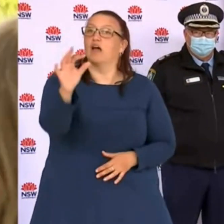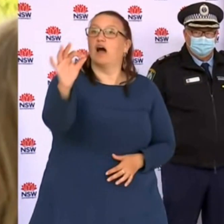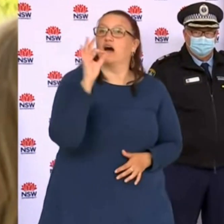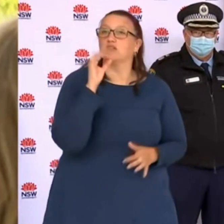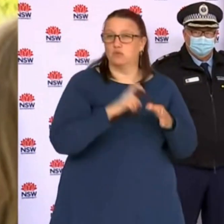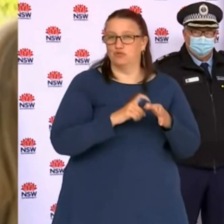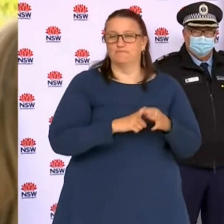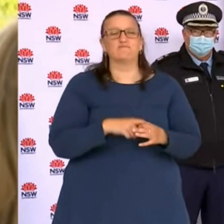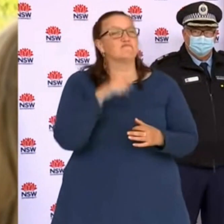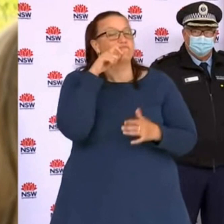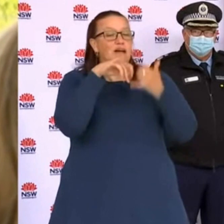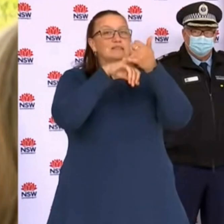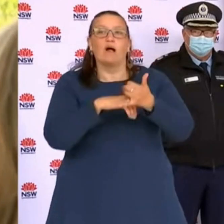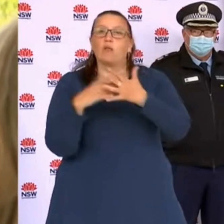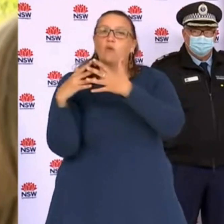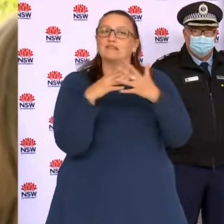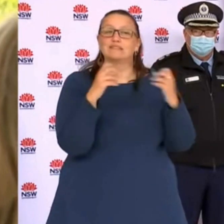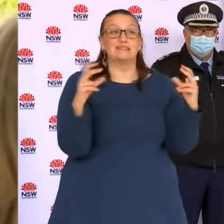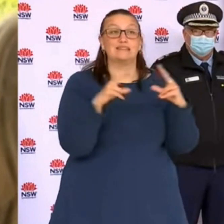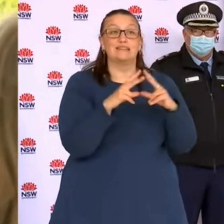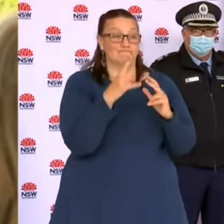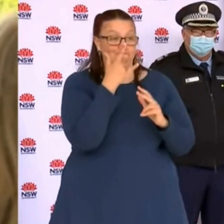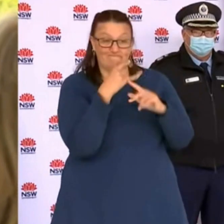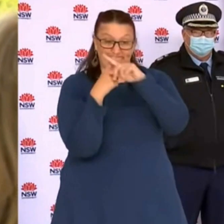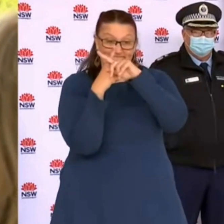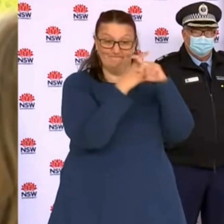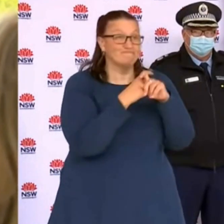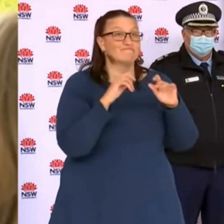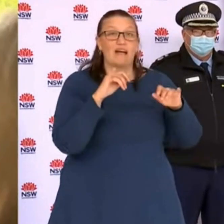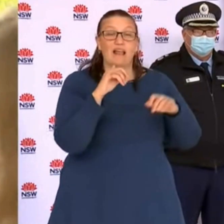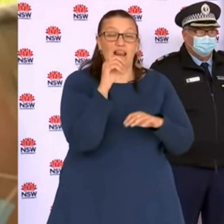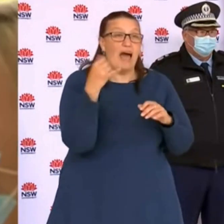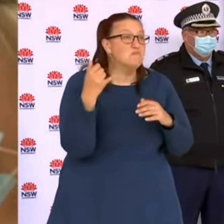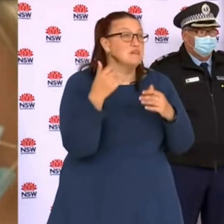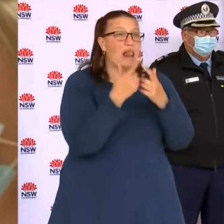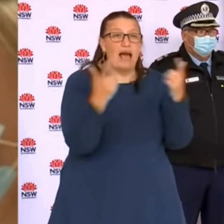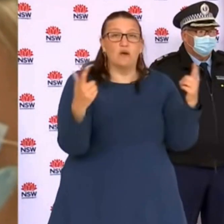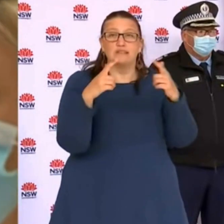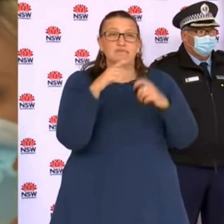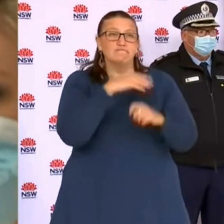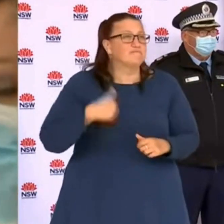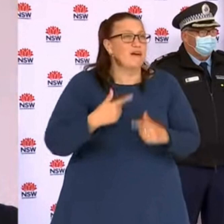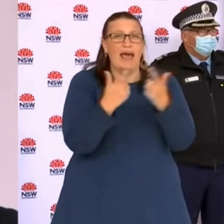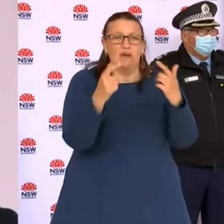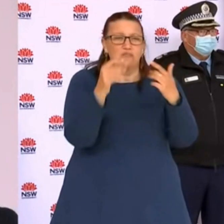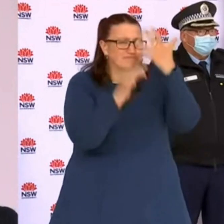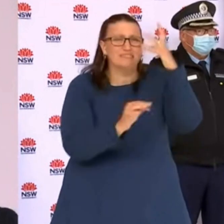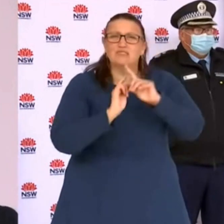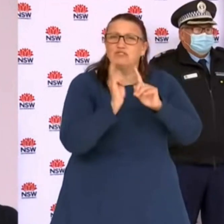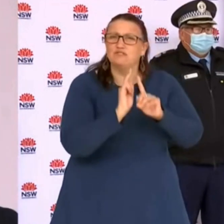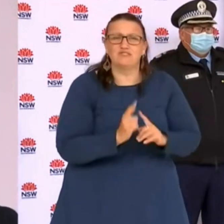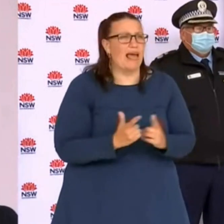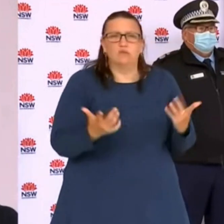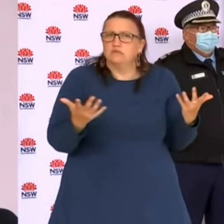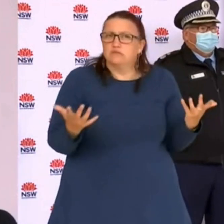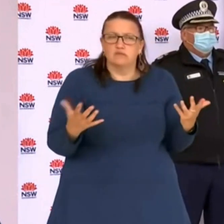with translations not being accurate. How confident are you that the message is accurate, and are you doing any work in that space? Yeah, can I firstly thank all the